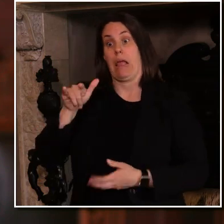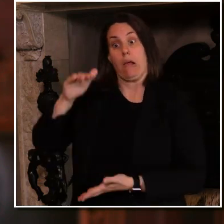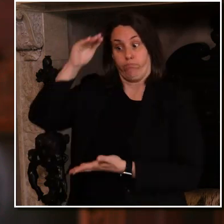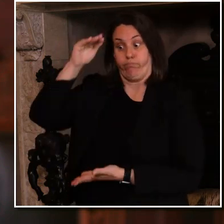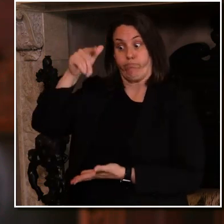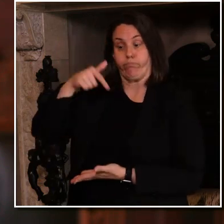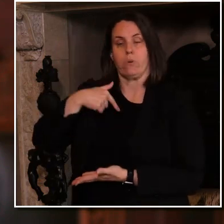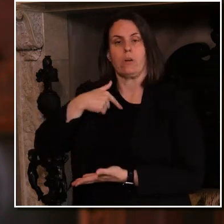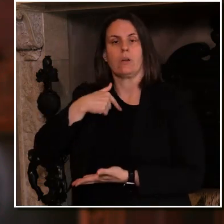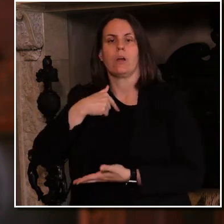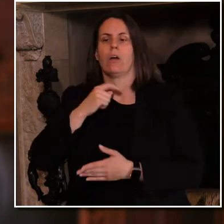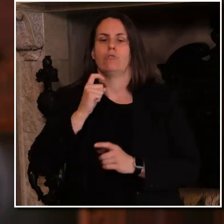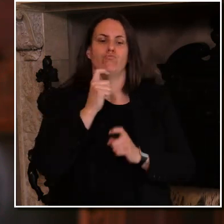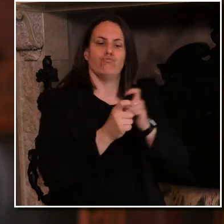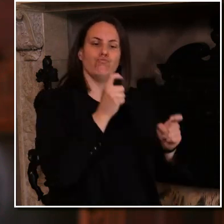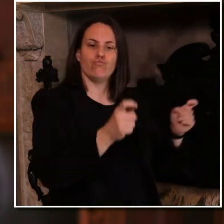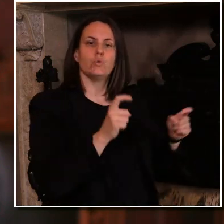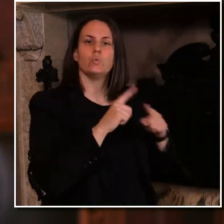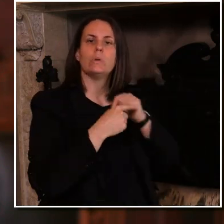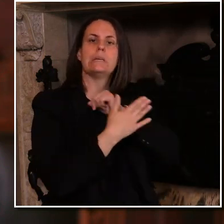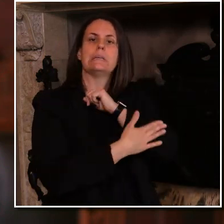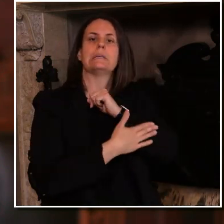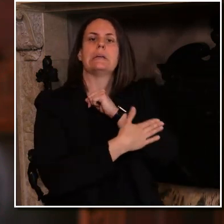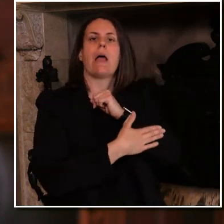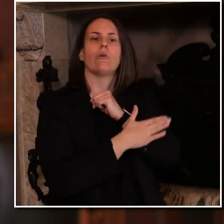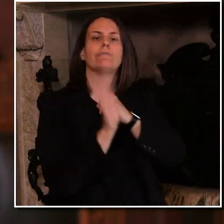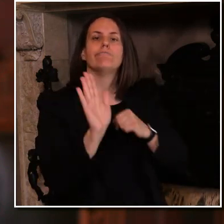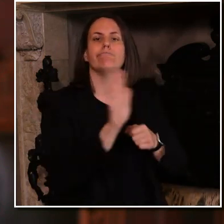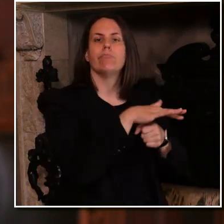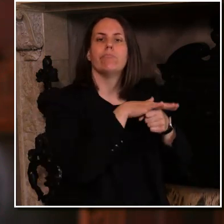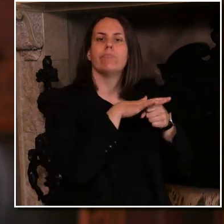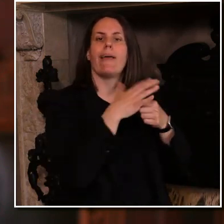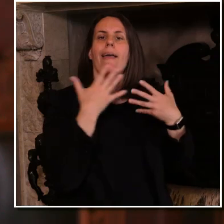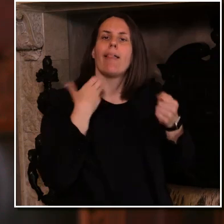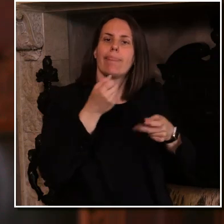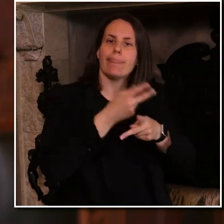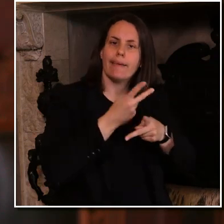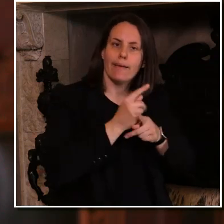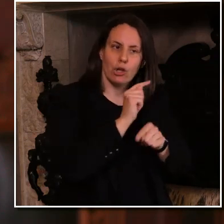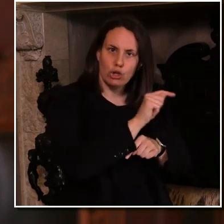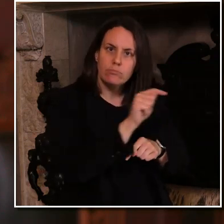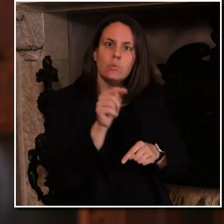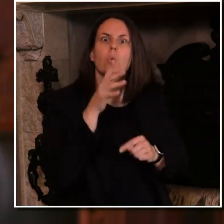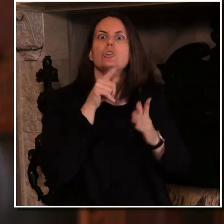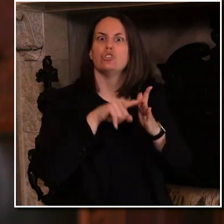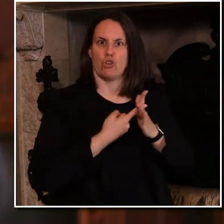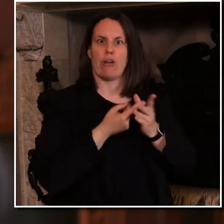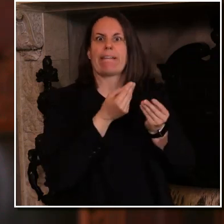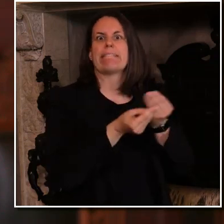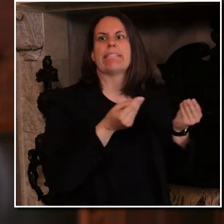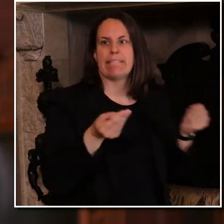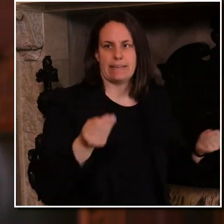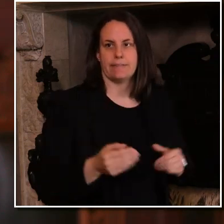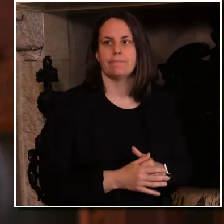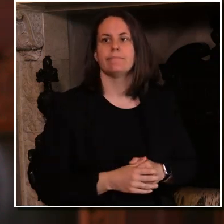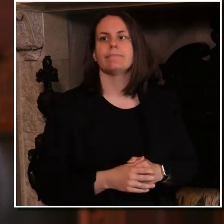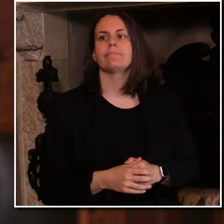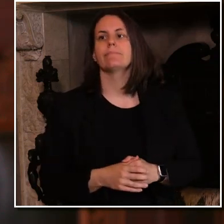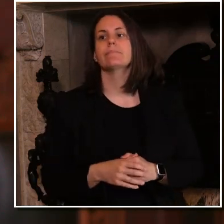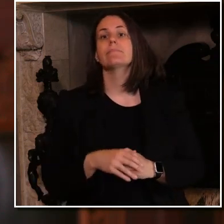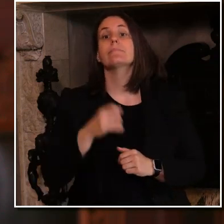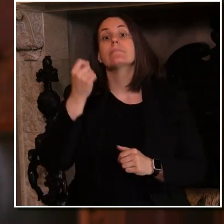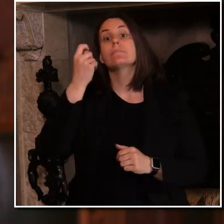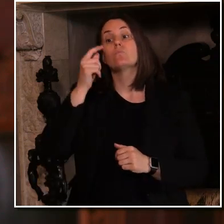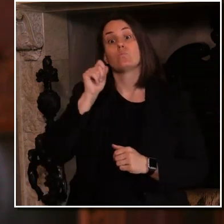to local healthcare providers, facilities, and local public safety tomorrow, and